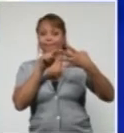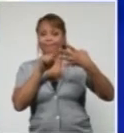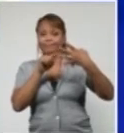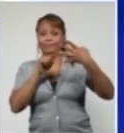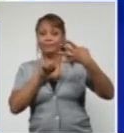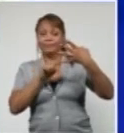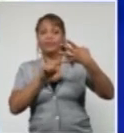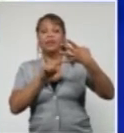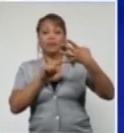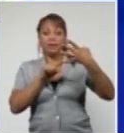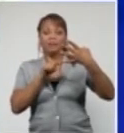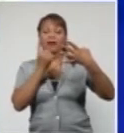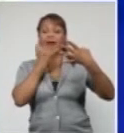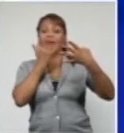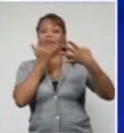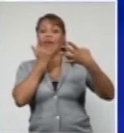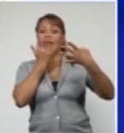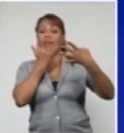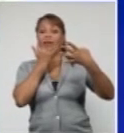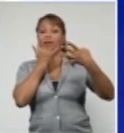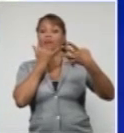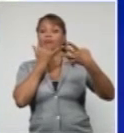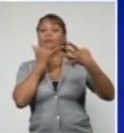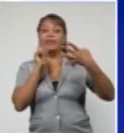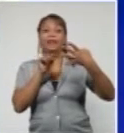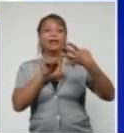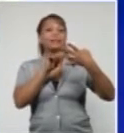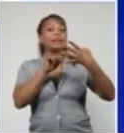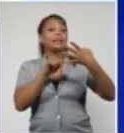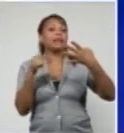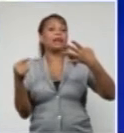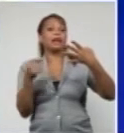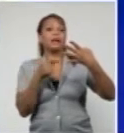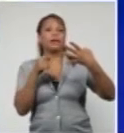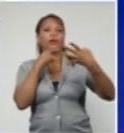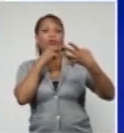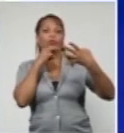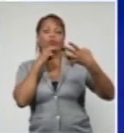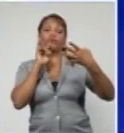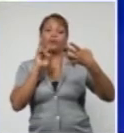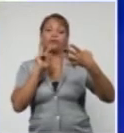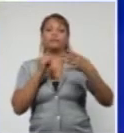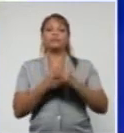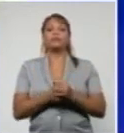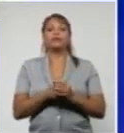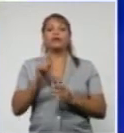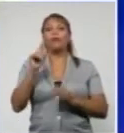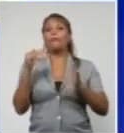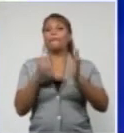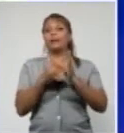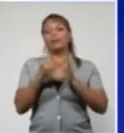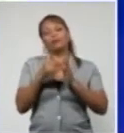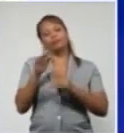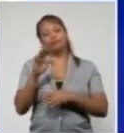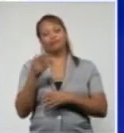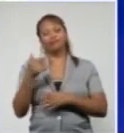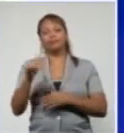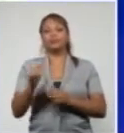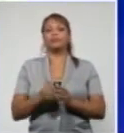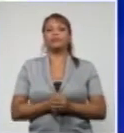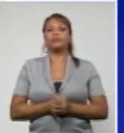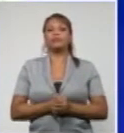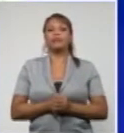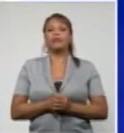1,215,000 confirmed cases. These countries have also registered a high number of COVID-19